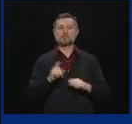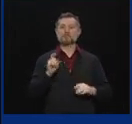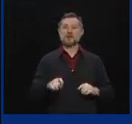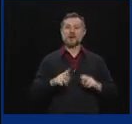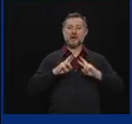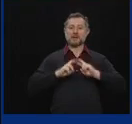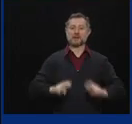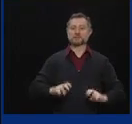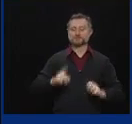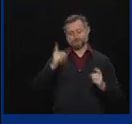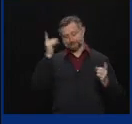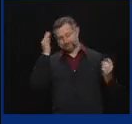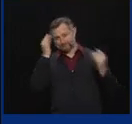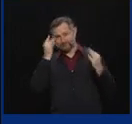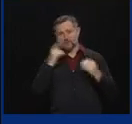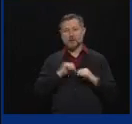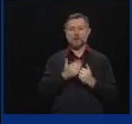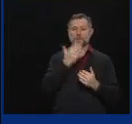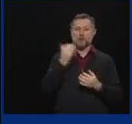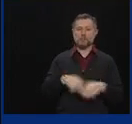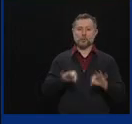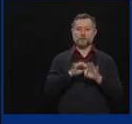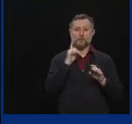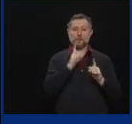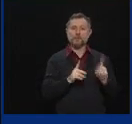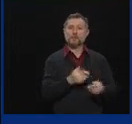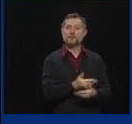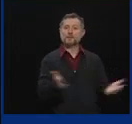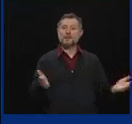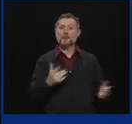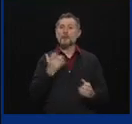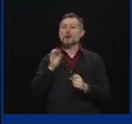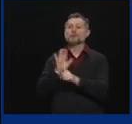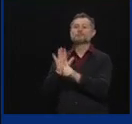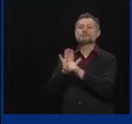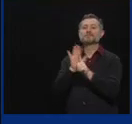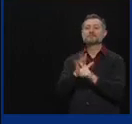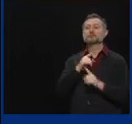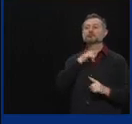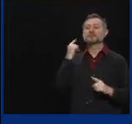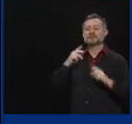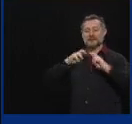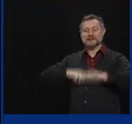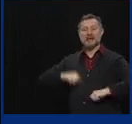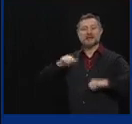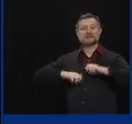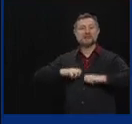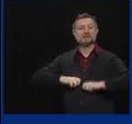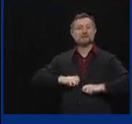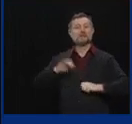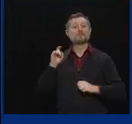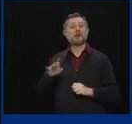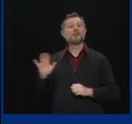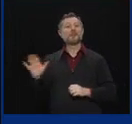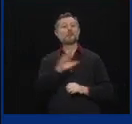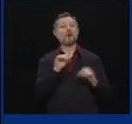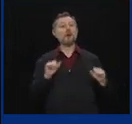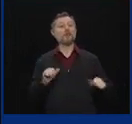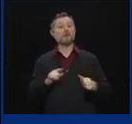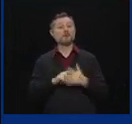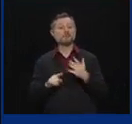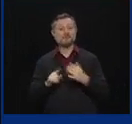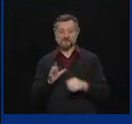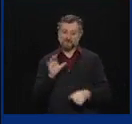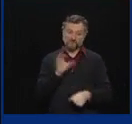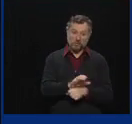make sure the tools are out there so communities can make their own risk assessment, their ability to enforce, the likelihood that people